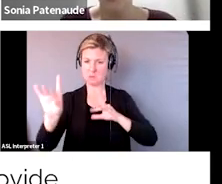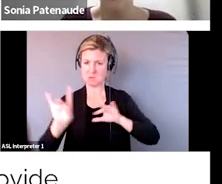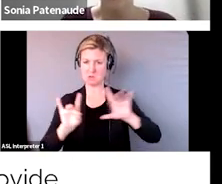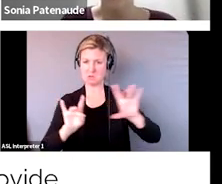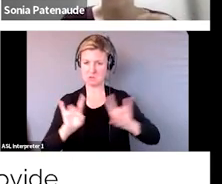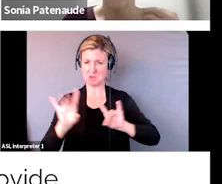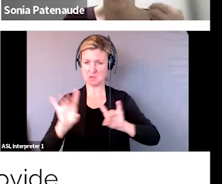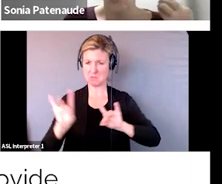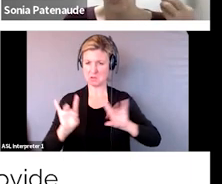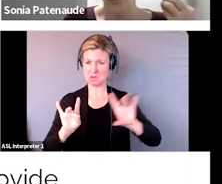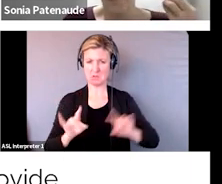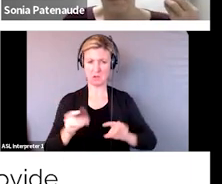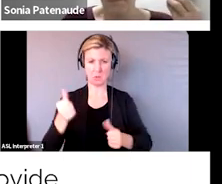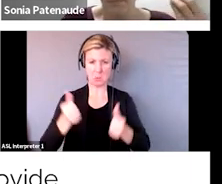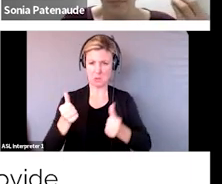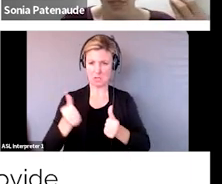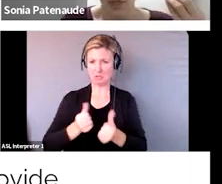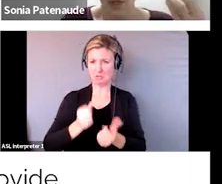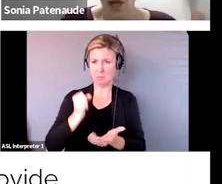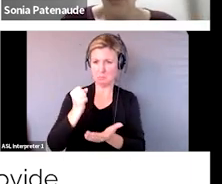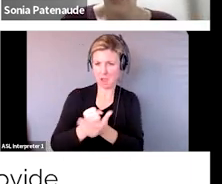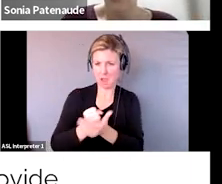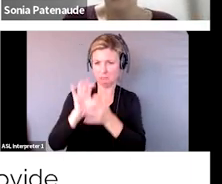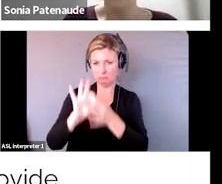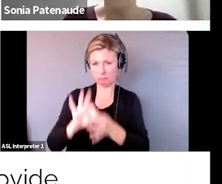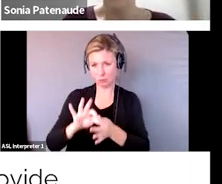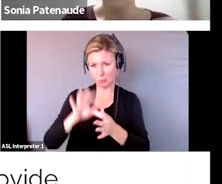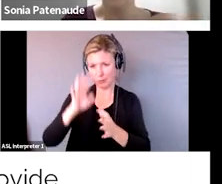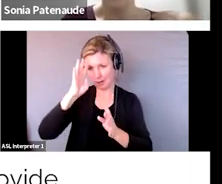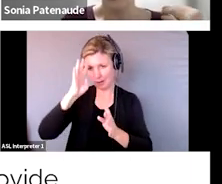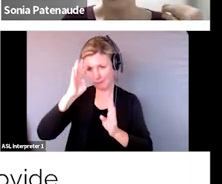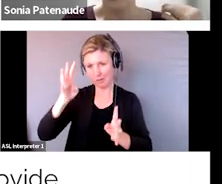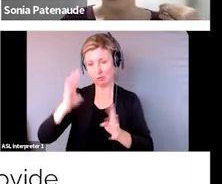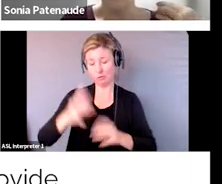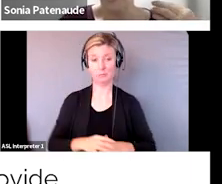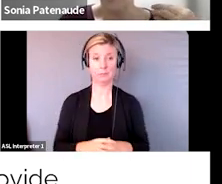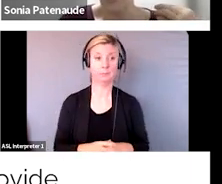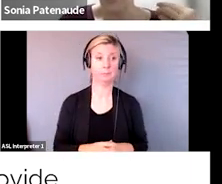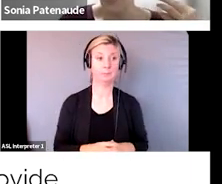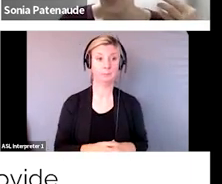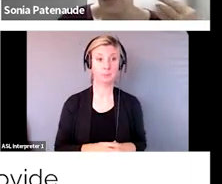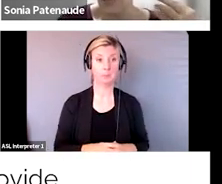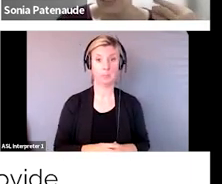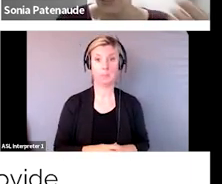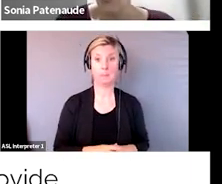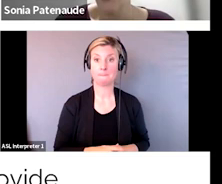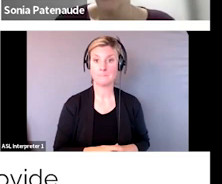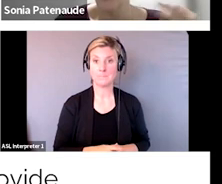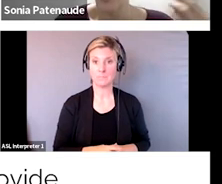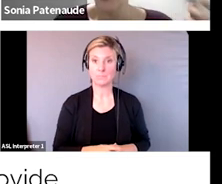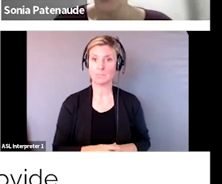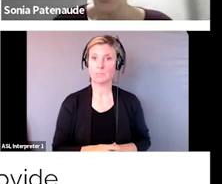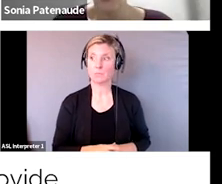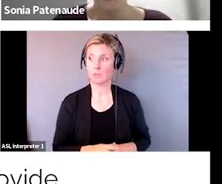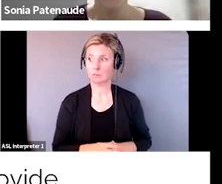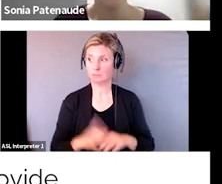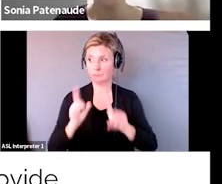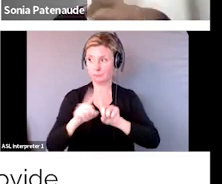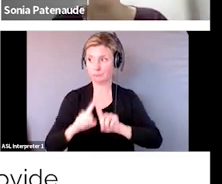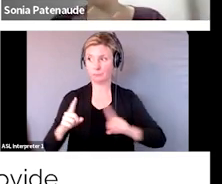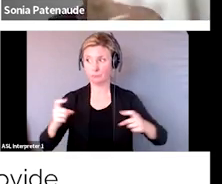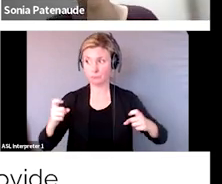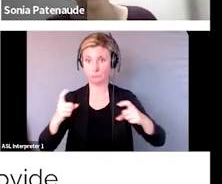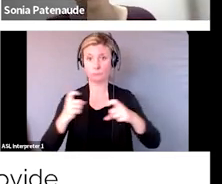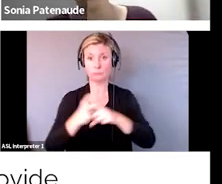because they're more complicated areas where advancement is possibly slower and requires more